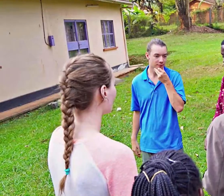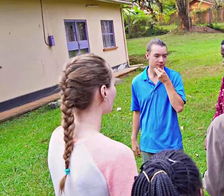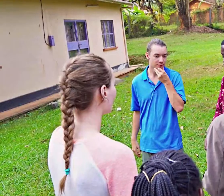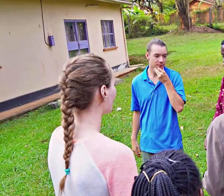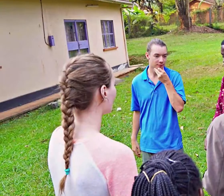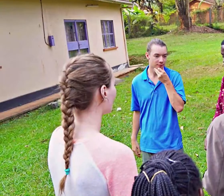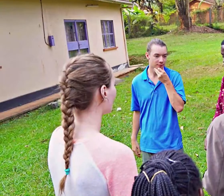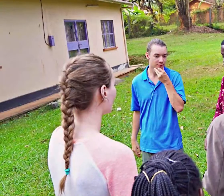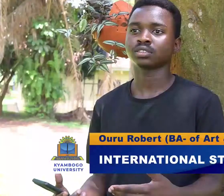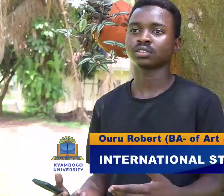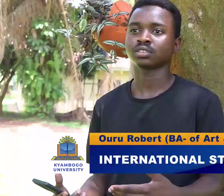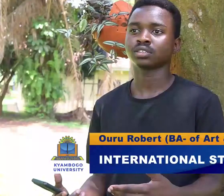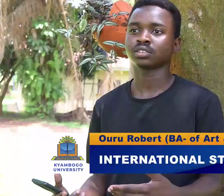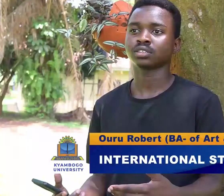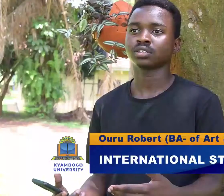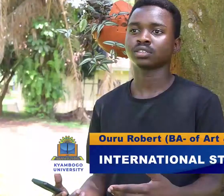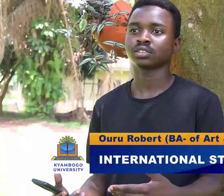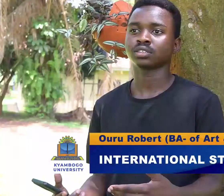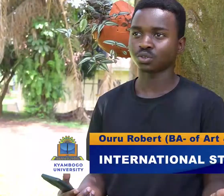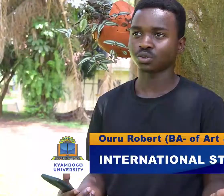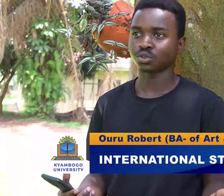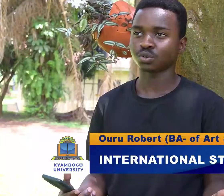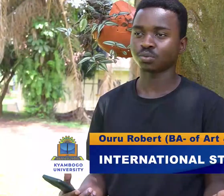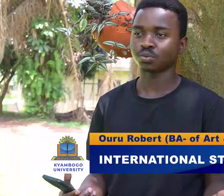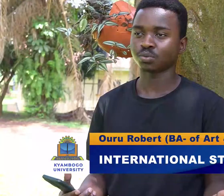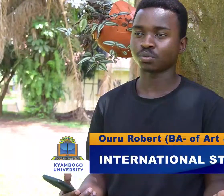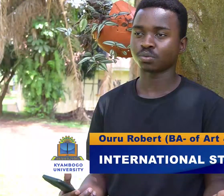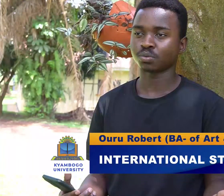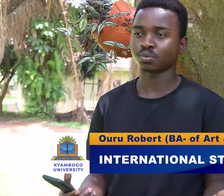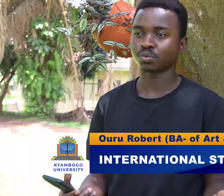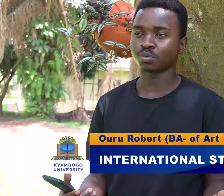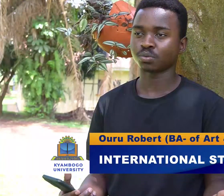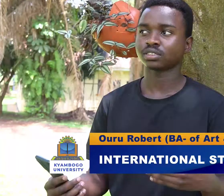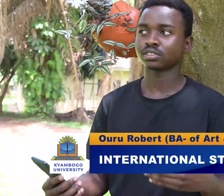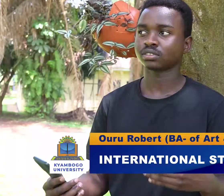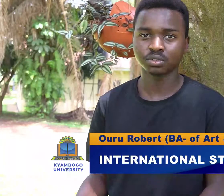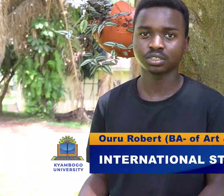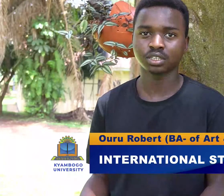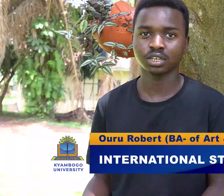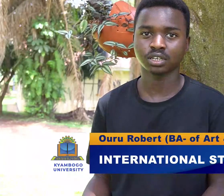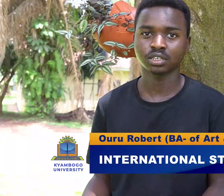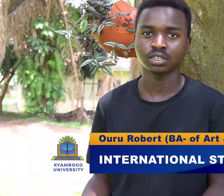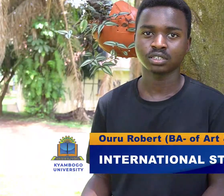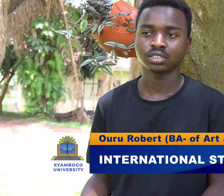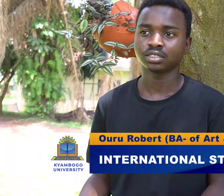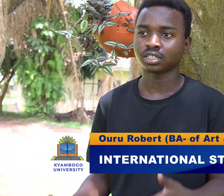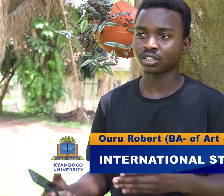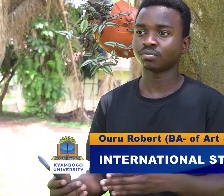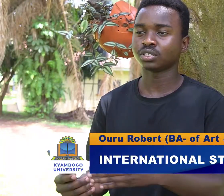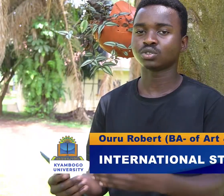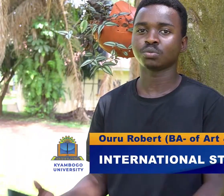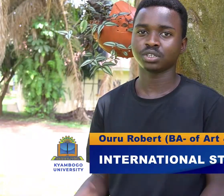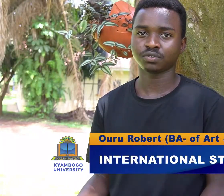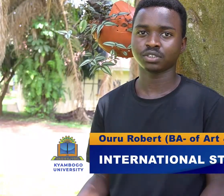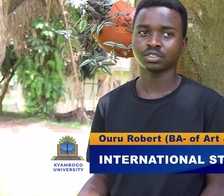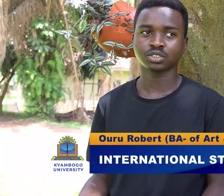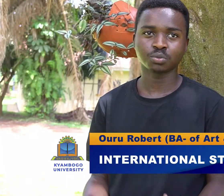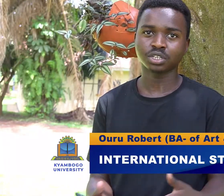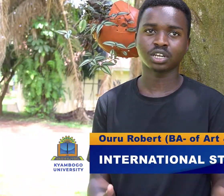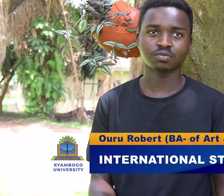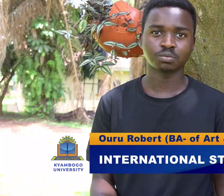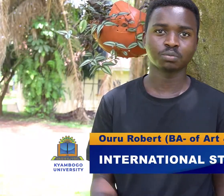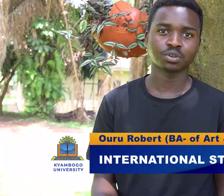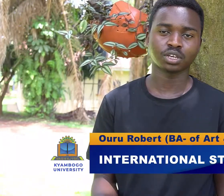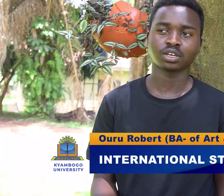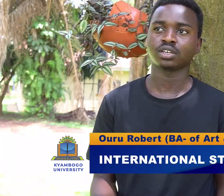was more personal, but I can say that the thing that has made me stay here is that I've made so many friends. There's so